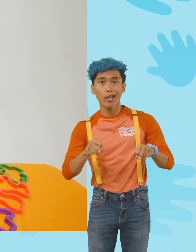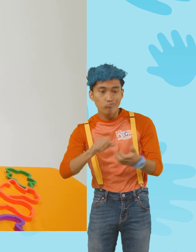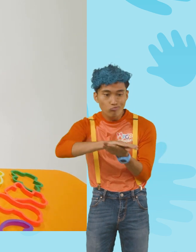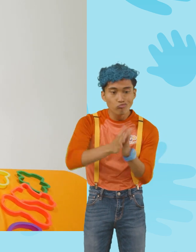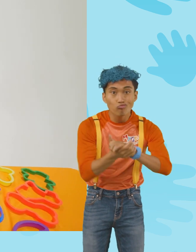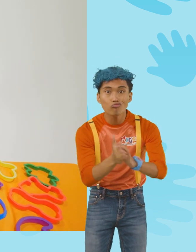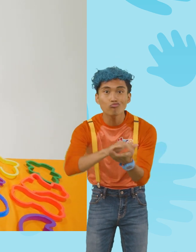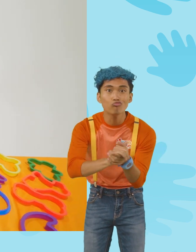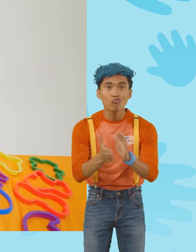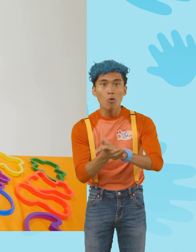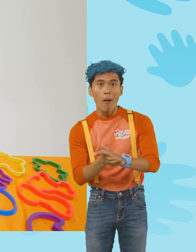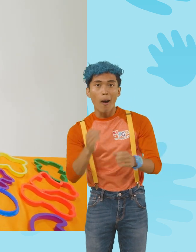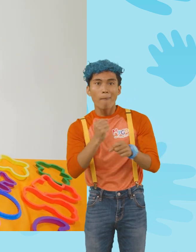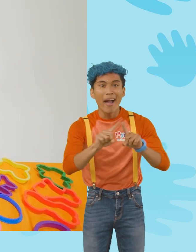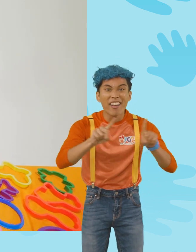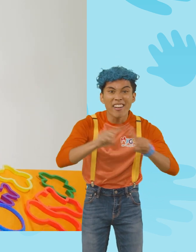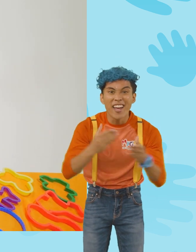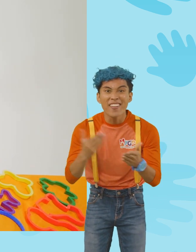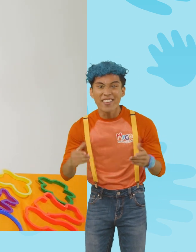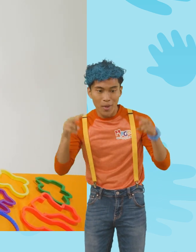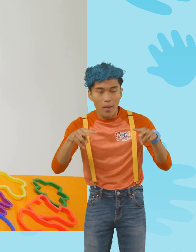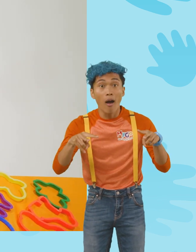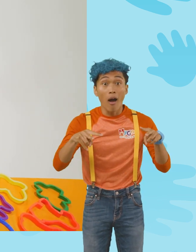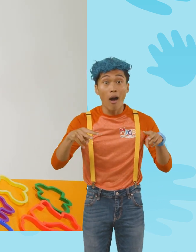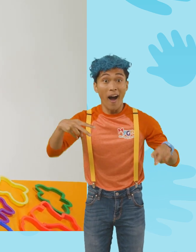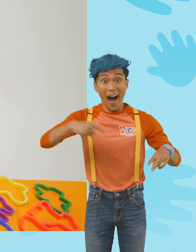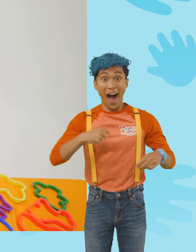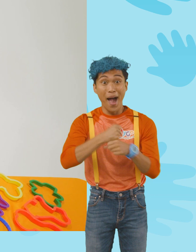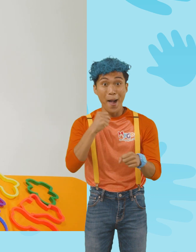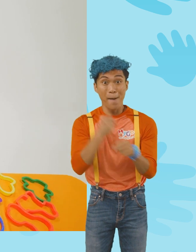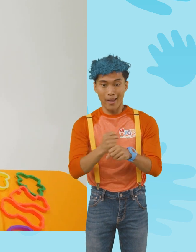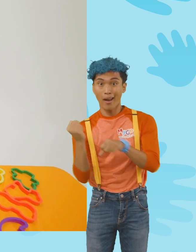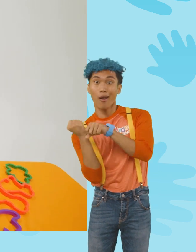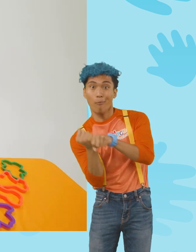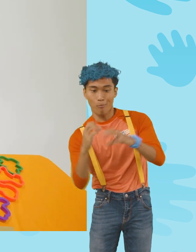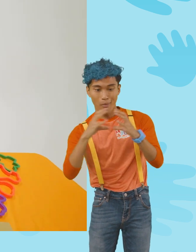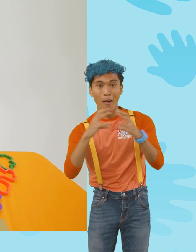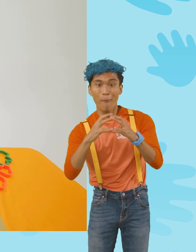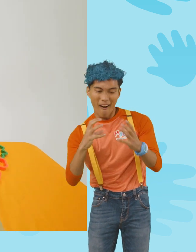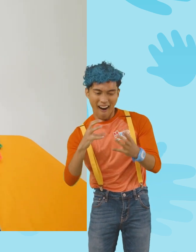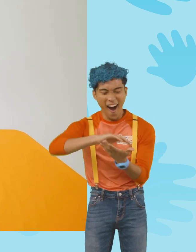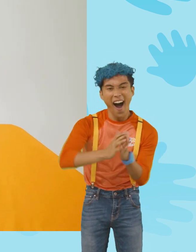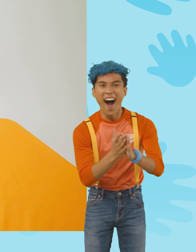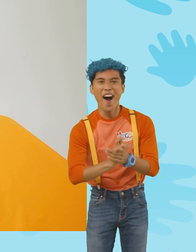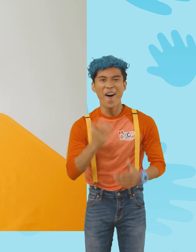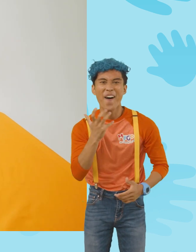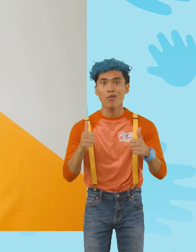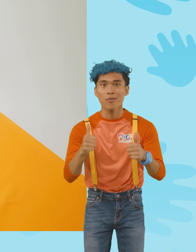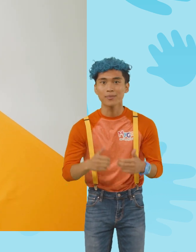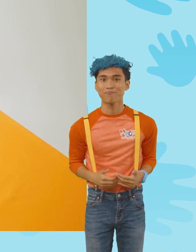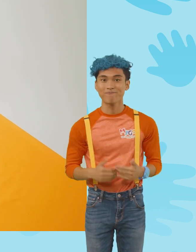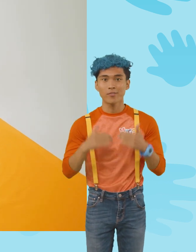and make things with it. Look, I just made a baseball. Wow, all